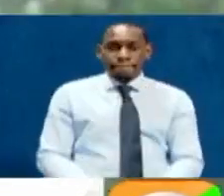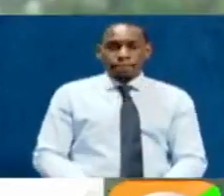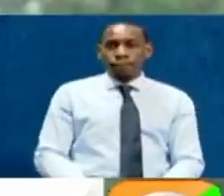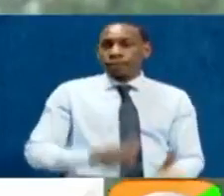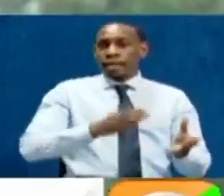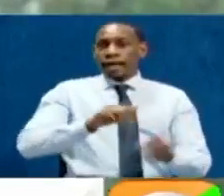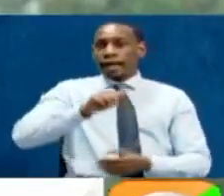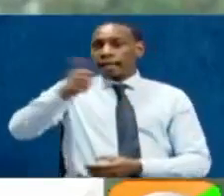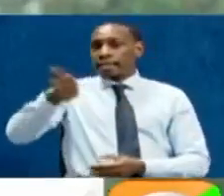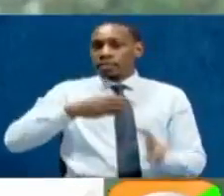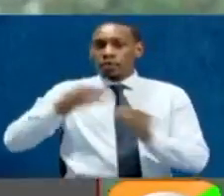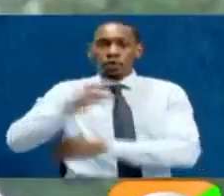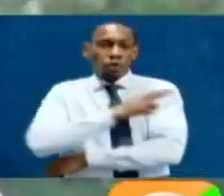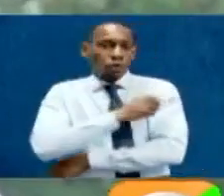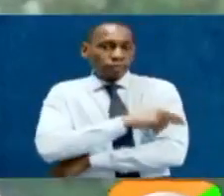clinic